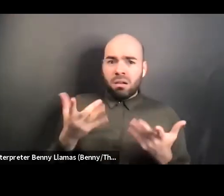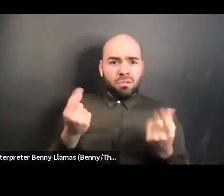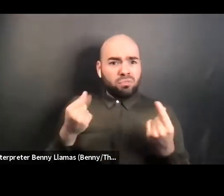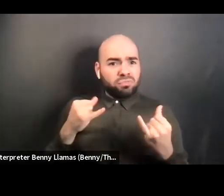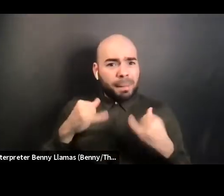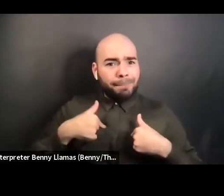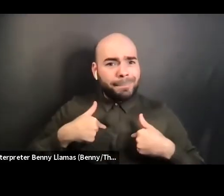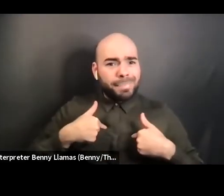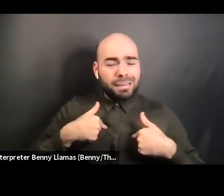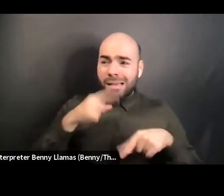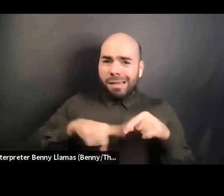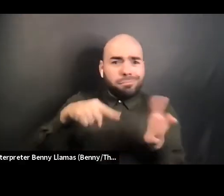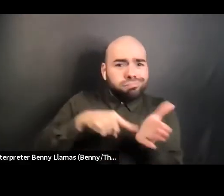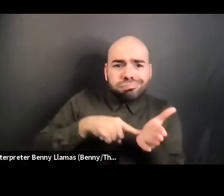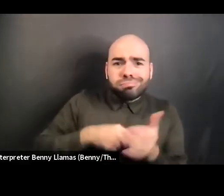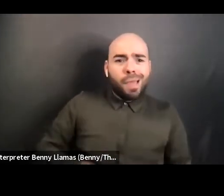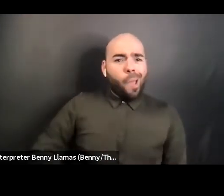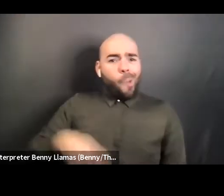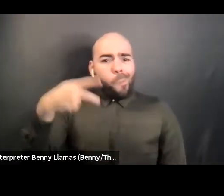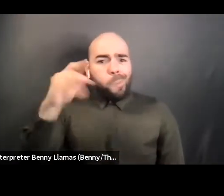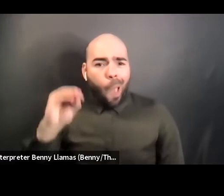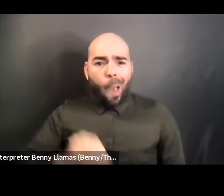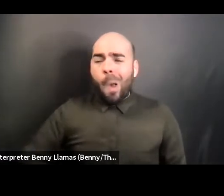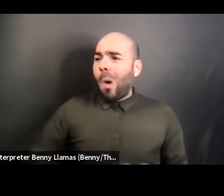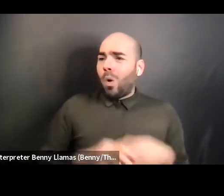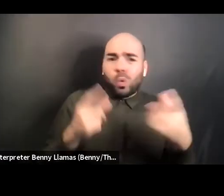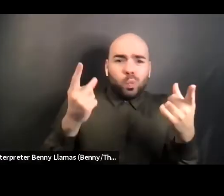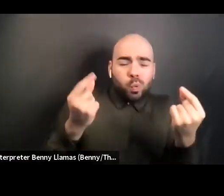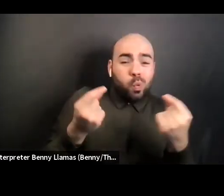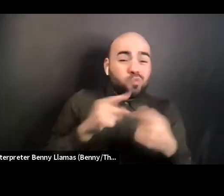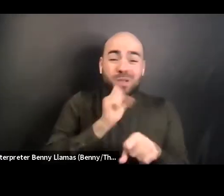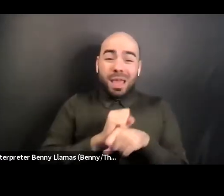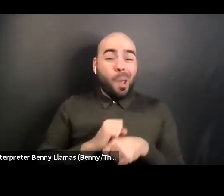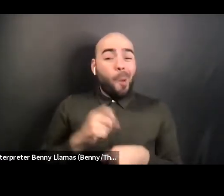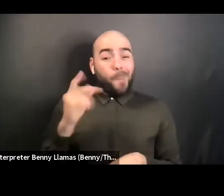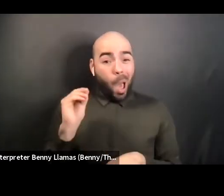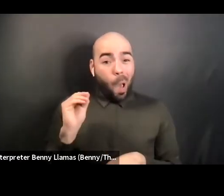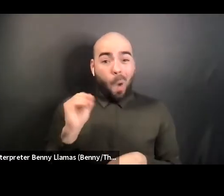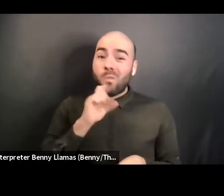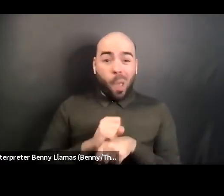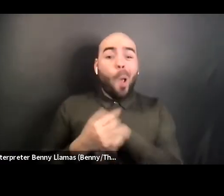R, queer, Black and brown, gender non-existent me's who are